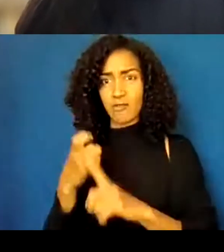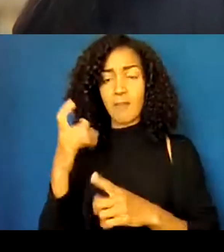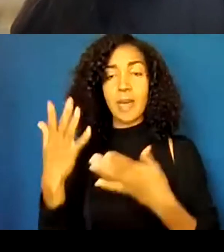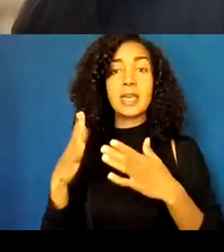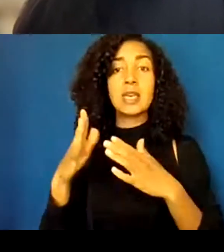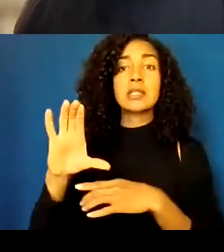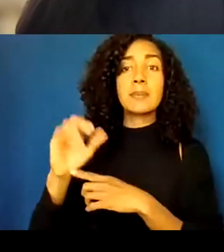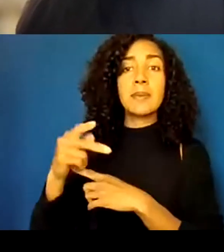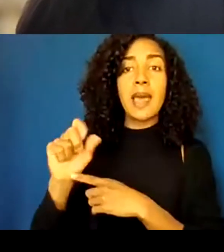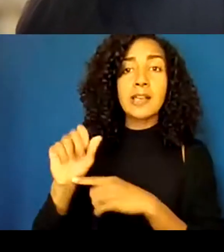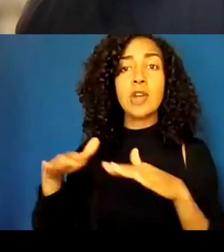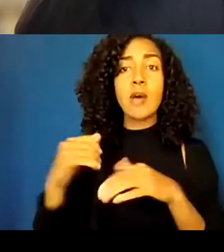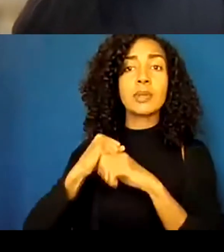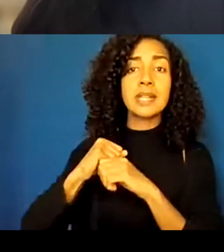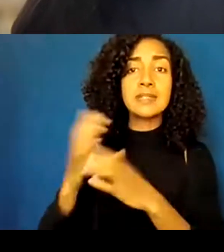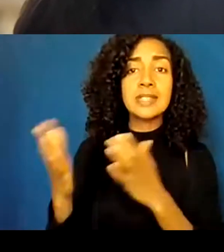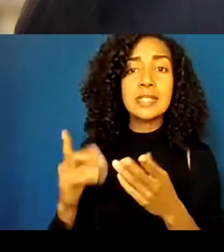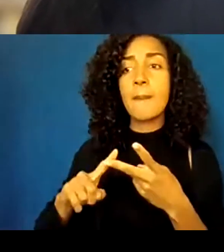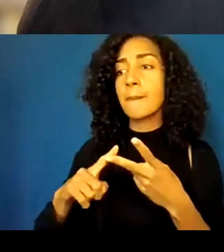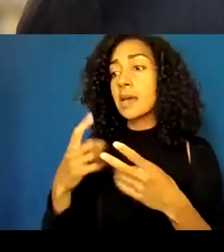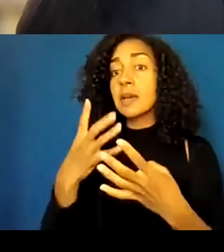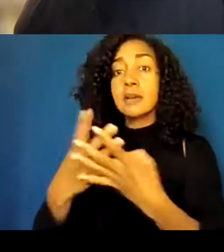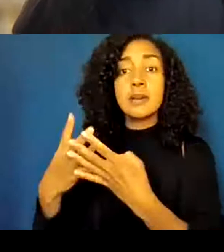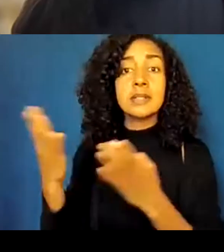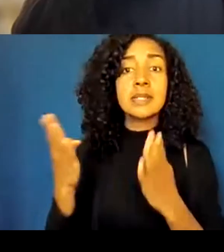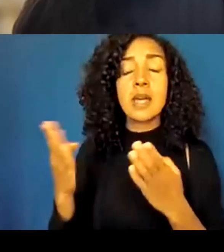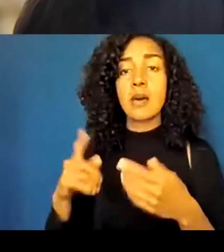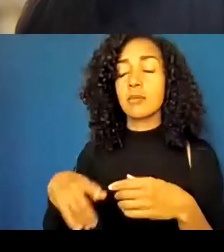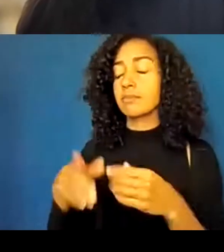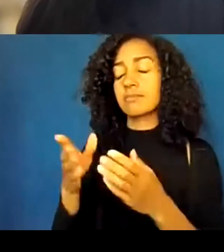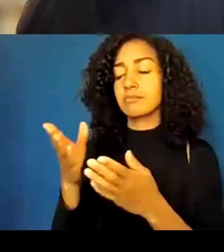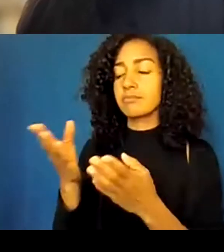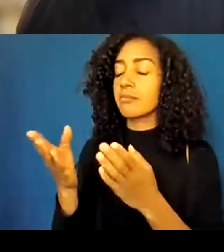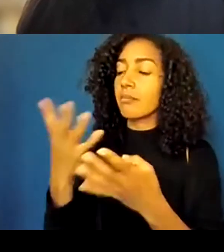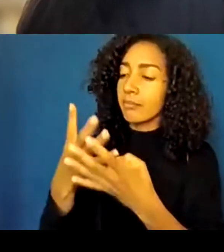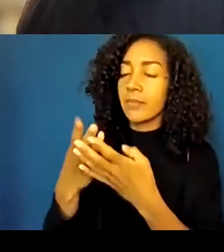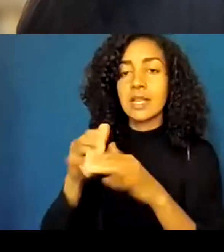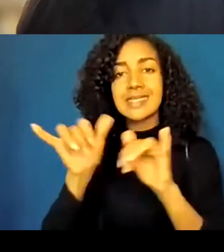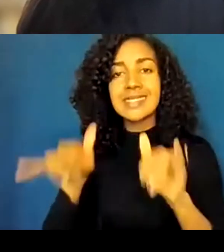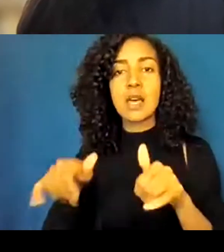system, forensic systems, you know, if that data was actually